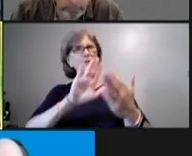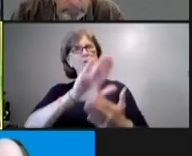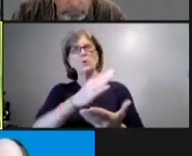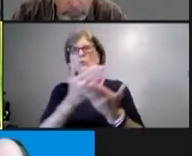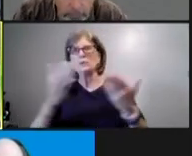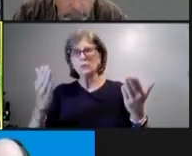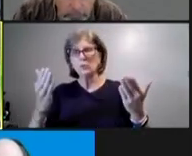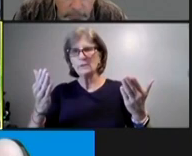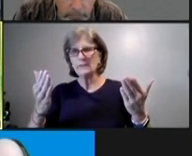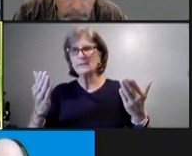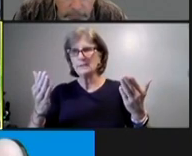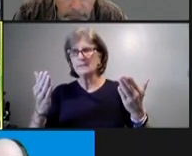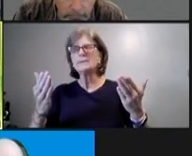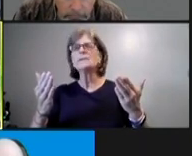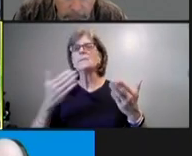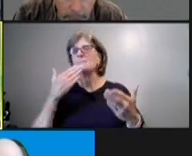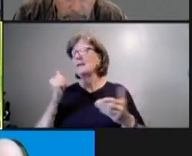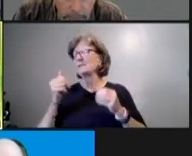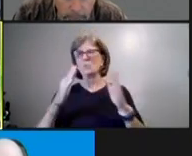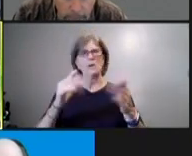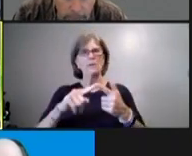best way possible. So